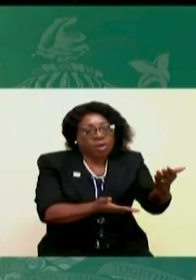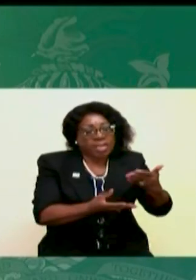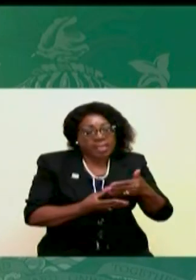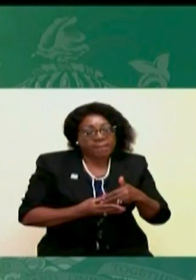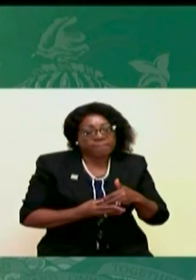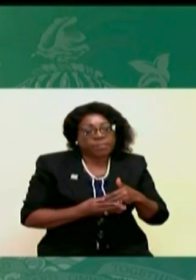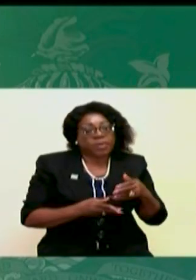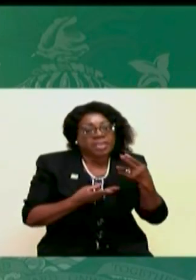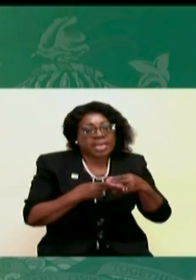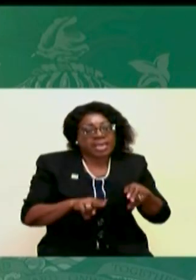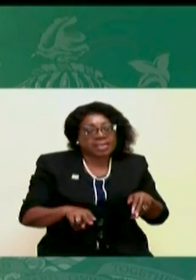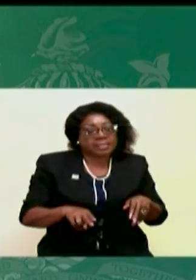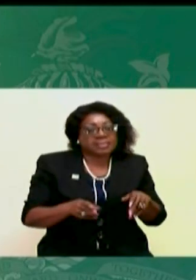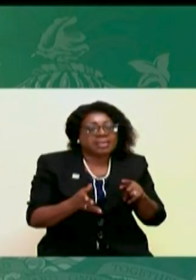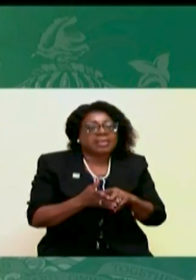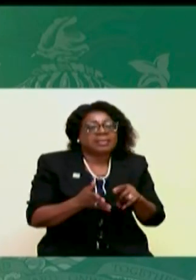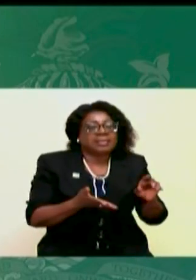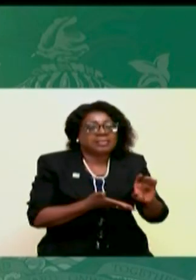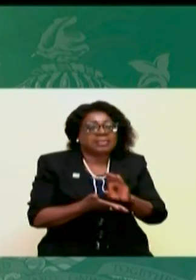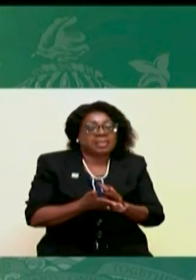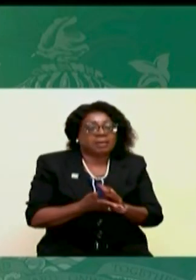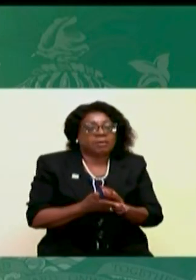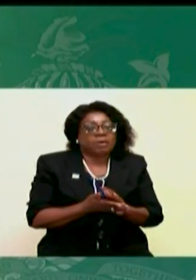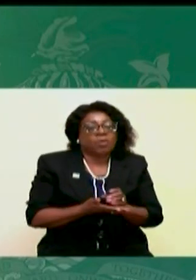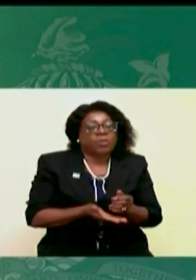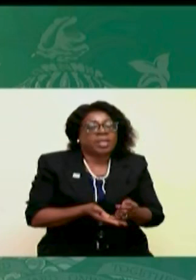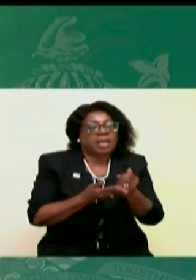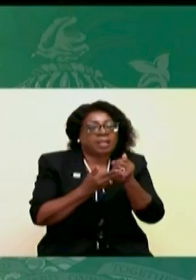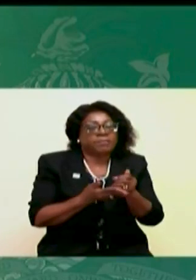center will help in lowering our dependence on